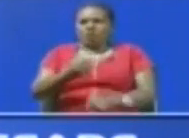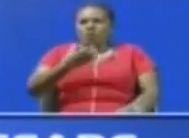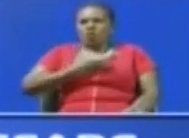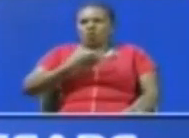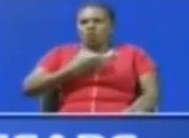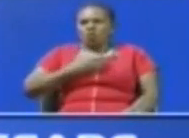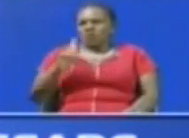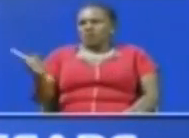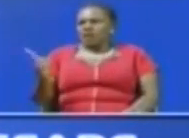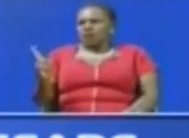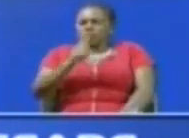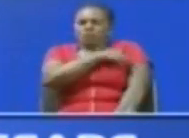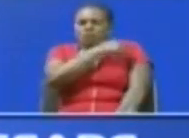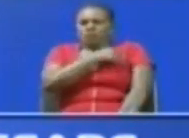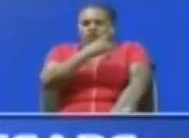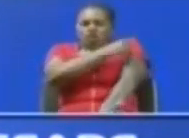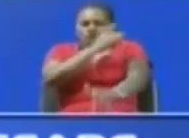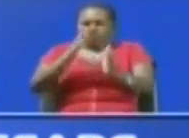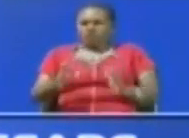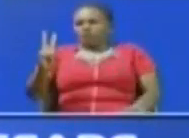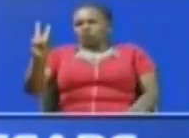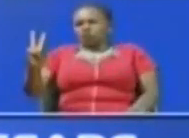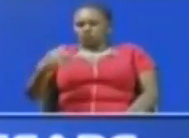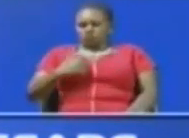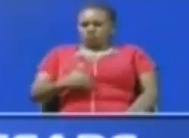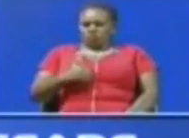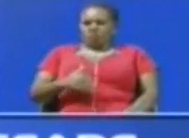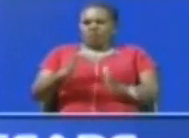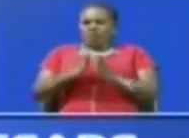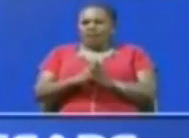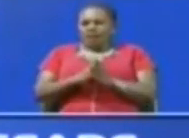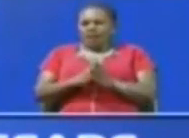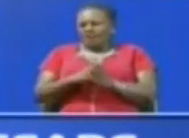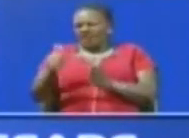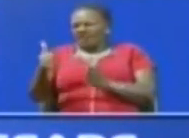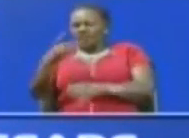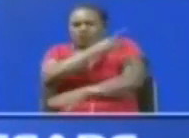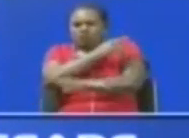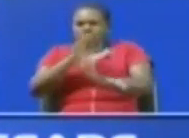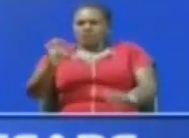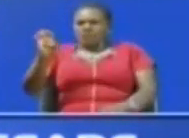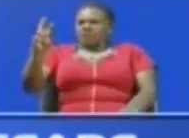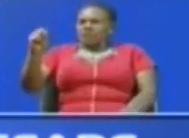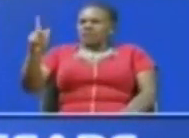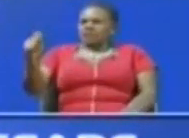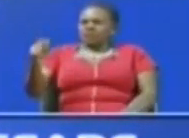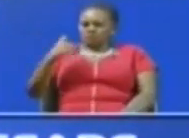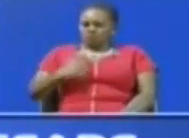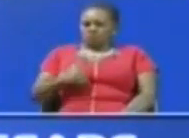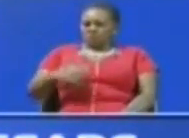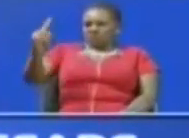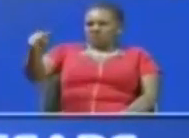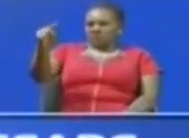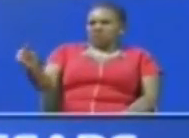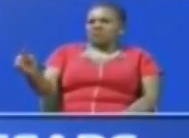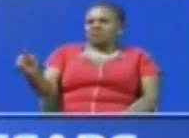Nairobi Hospital, and two doctors, a surgeon and an anesthesiologist, following an ENT surgical operation that went